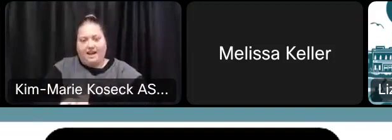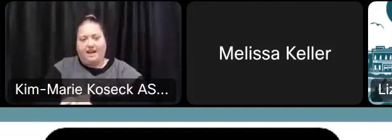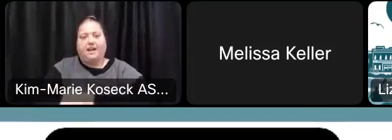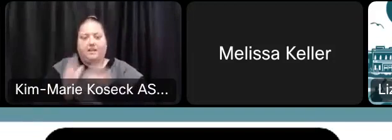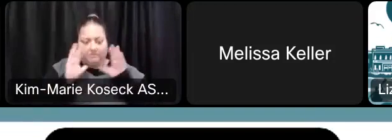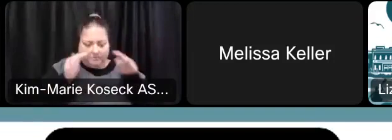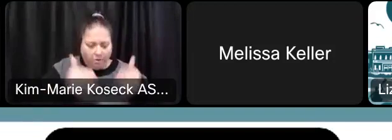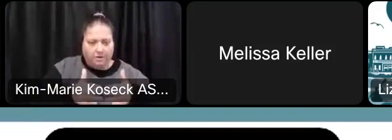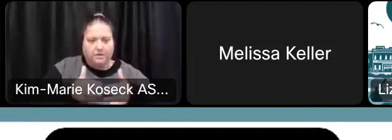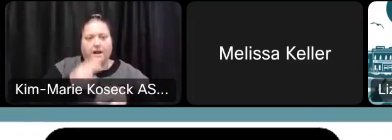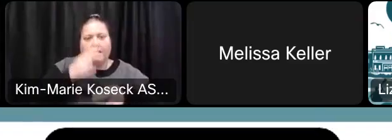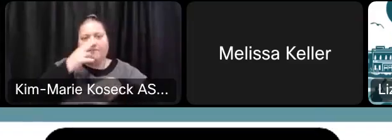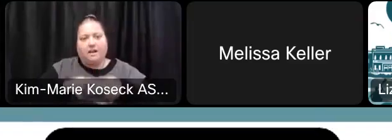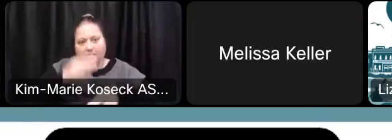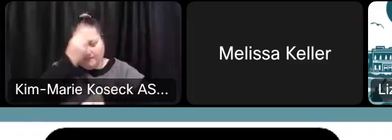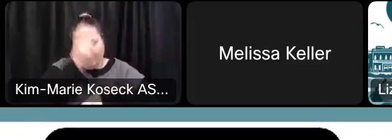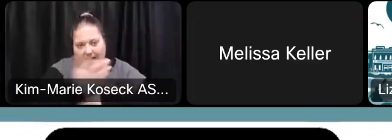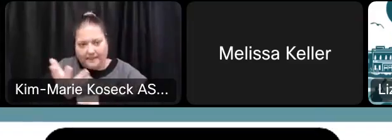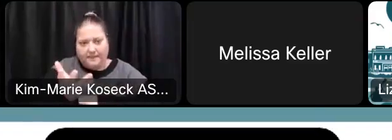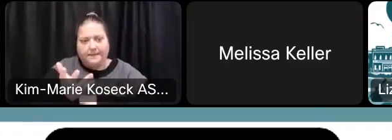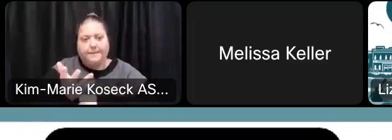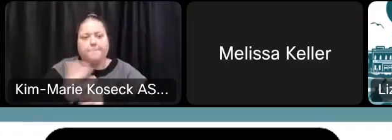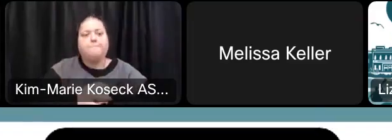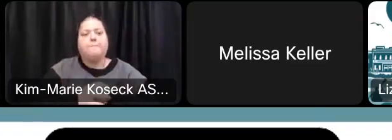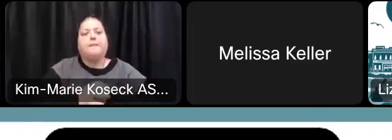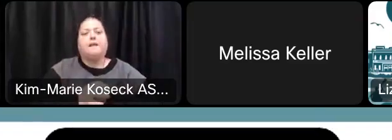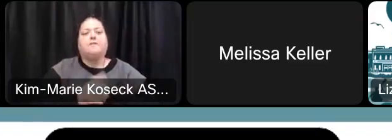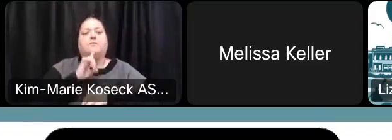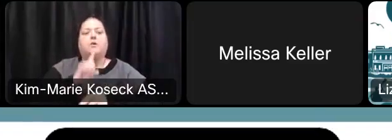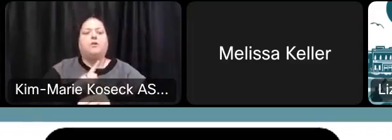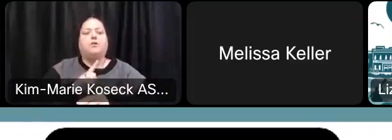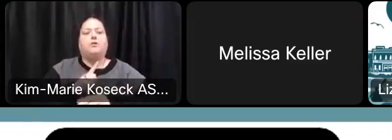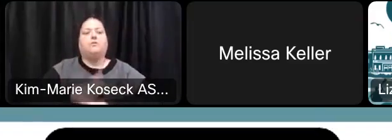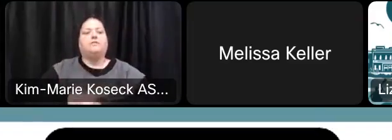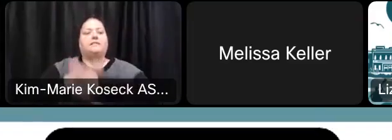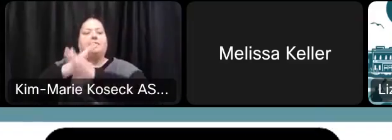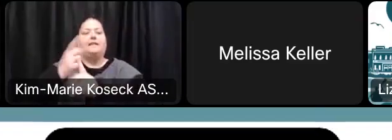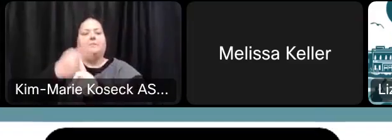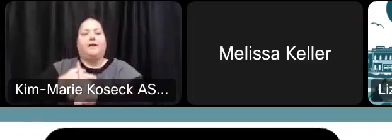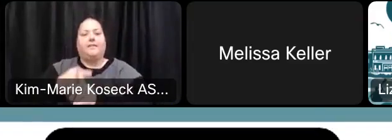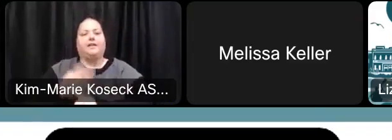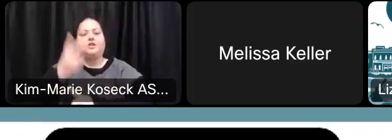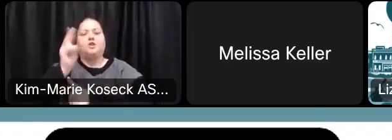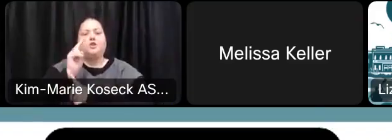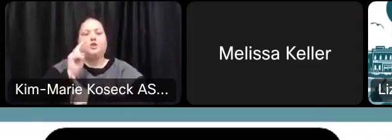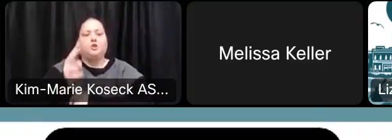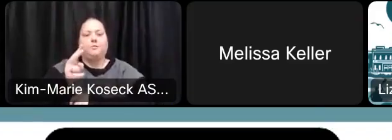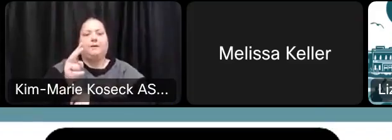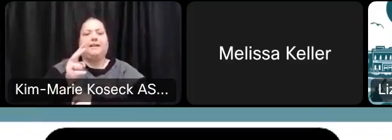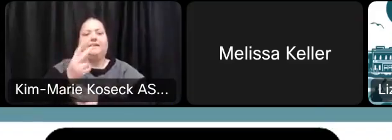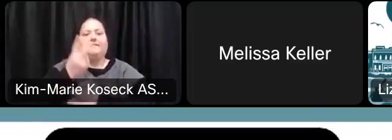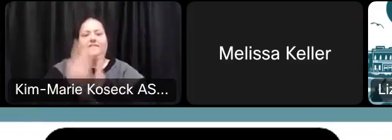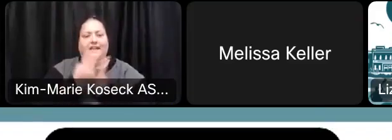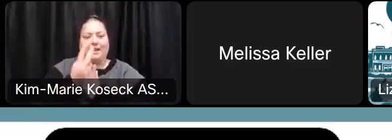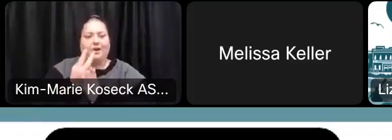based around a fun fact. And during Resiliency Month, we produce this little 2-minute video that I think will sum up